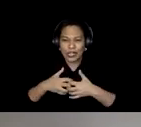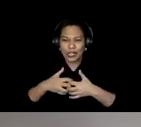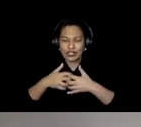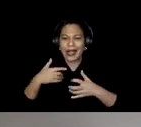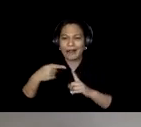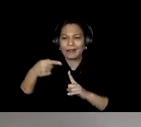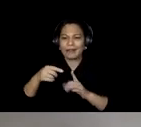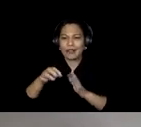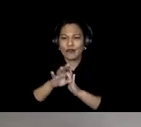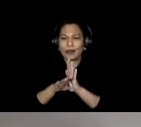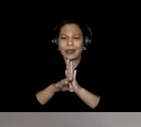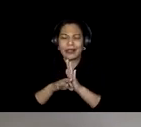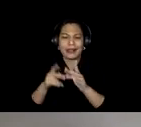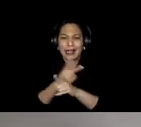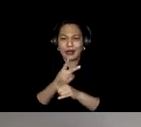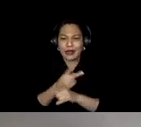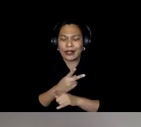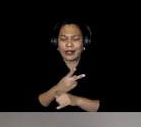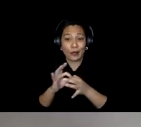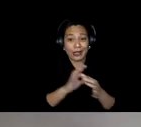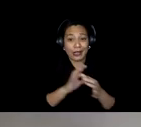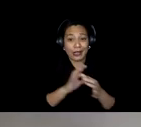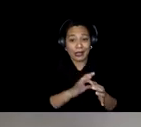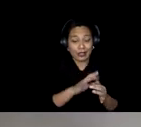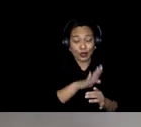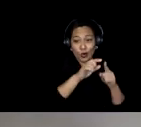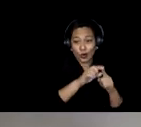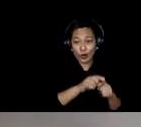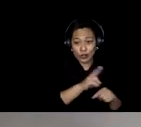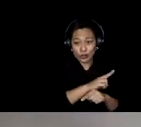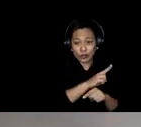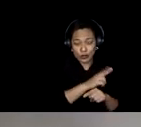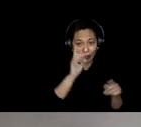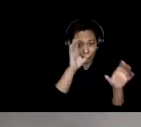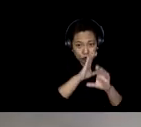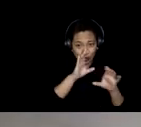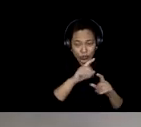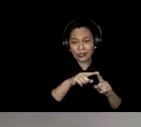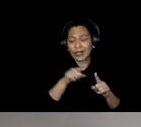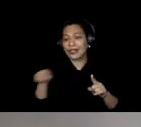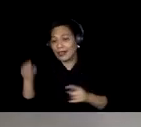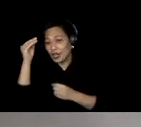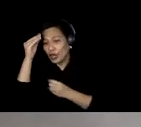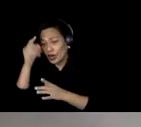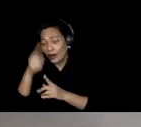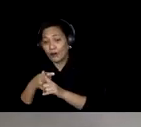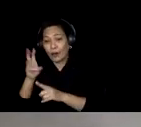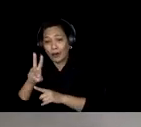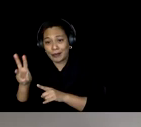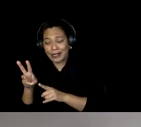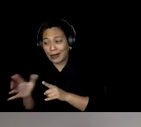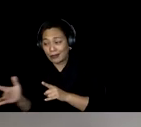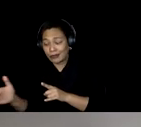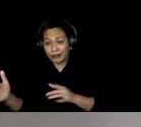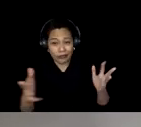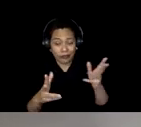is searching, based on the content of all the information on these web pages. And then they will determine what to return